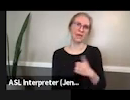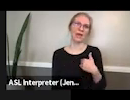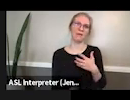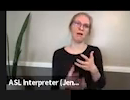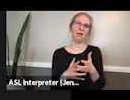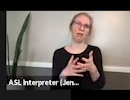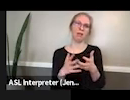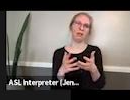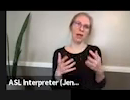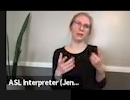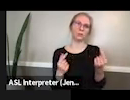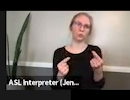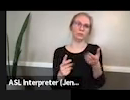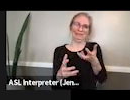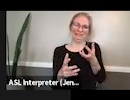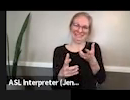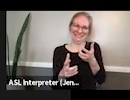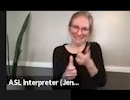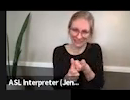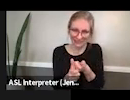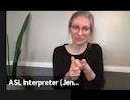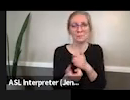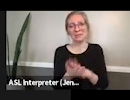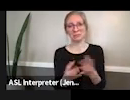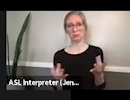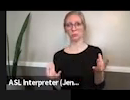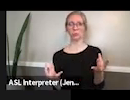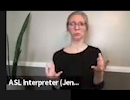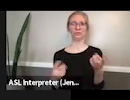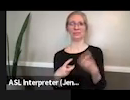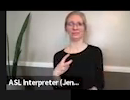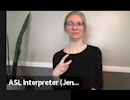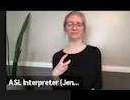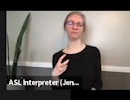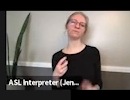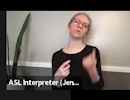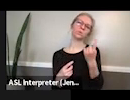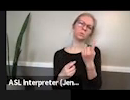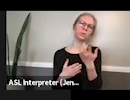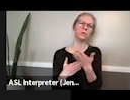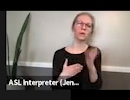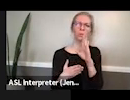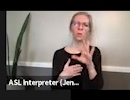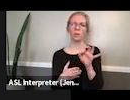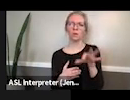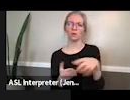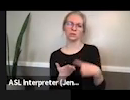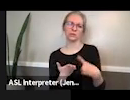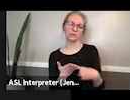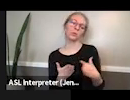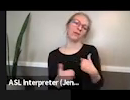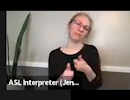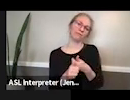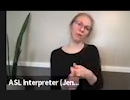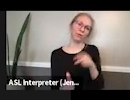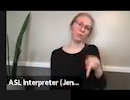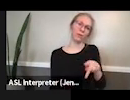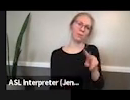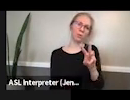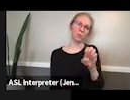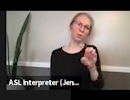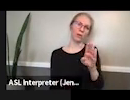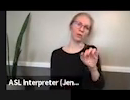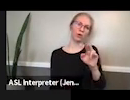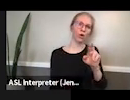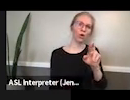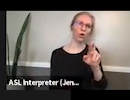and it gets tricky. And one of the things we'll talk about, we have a follow-up webinar in 2 weeks. It's the actual